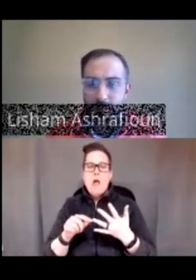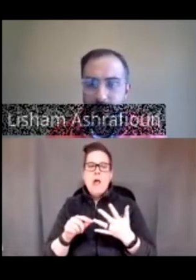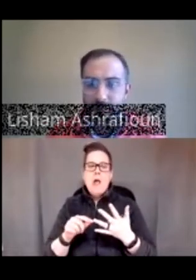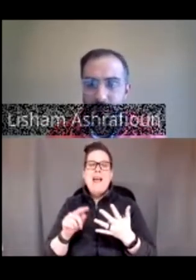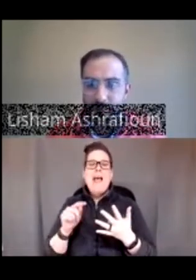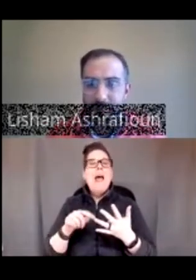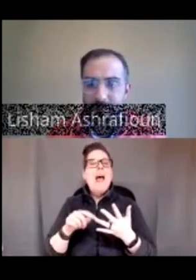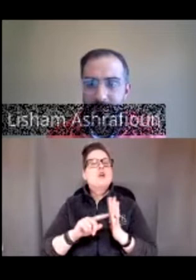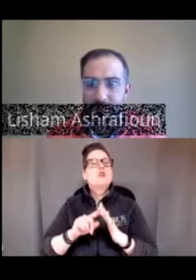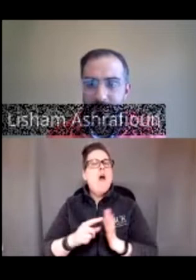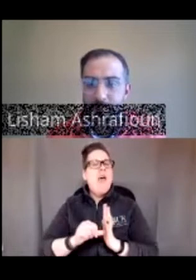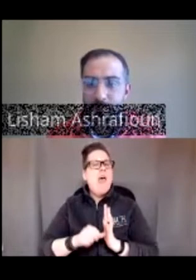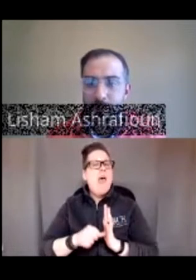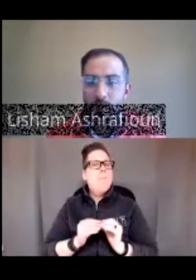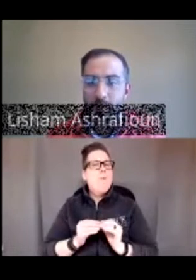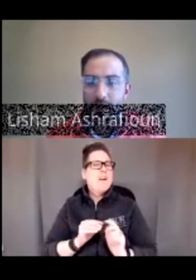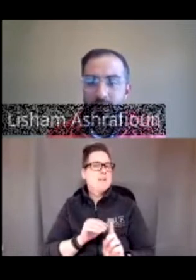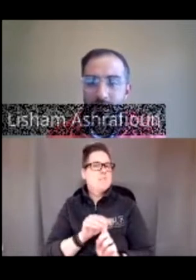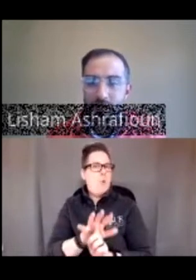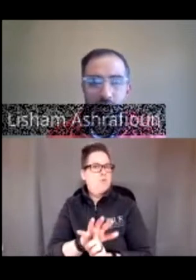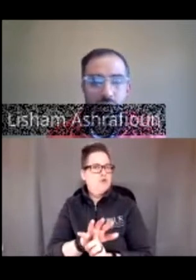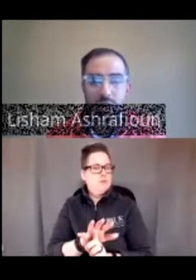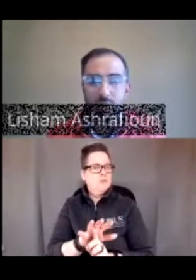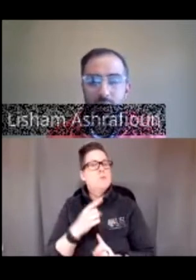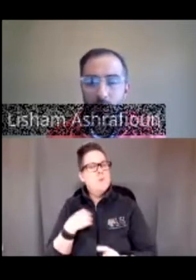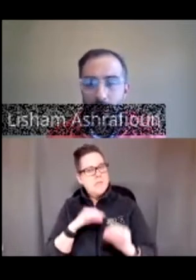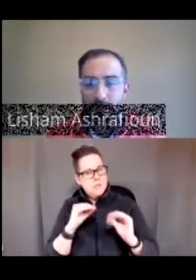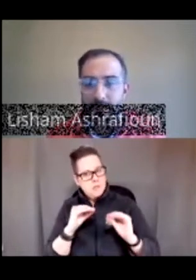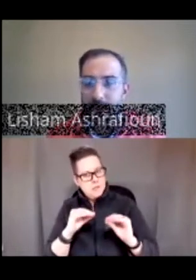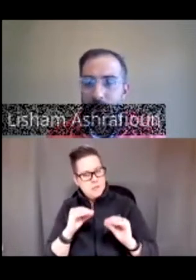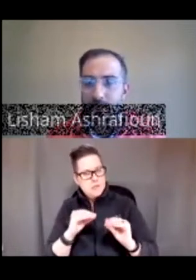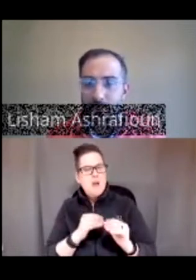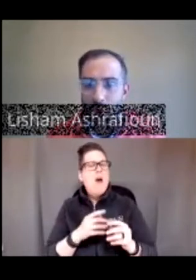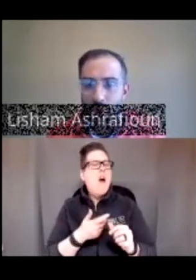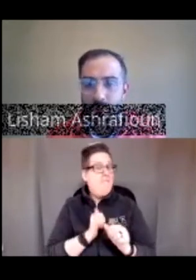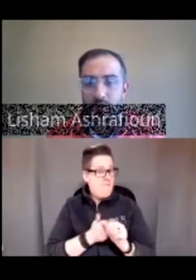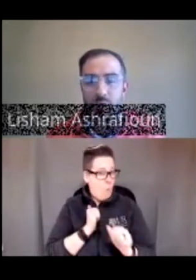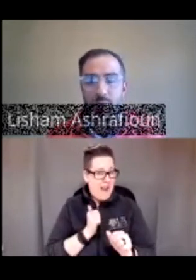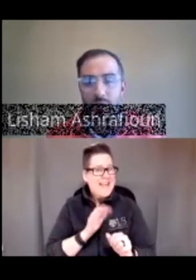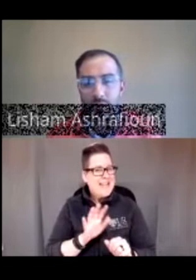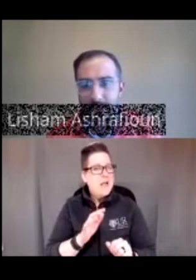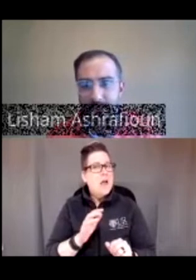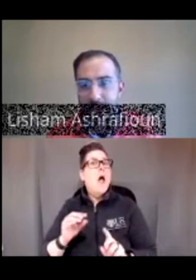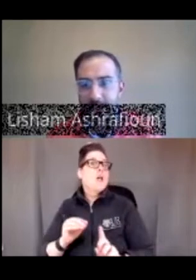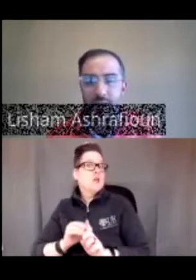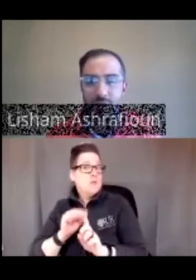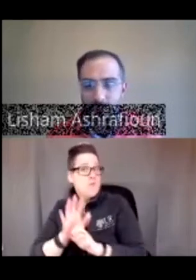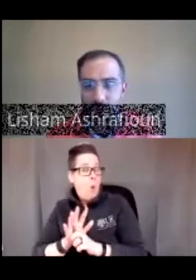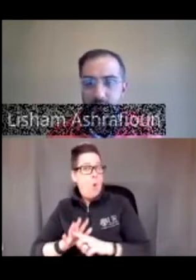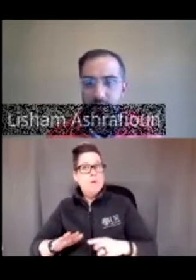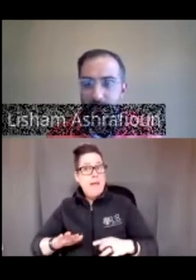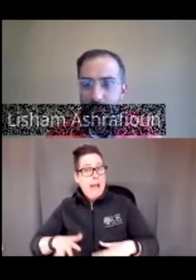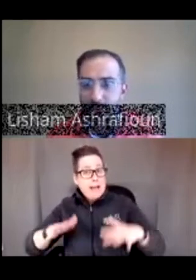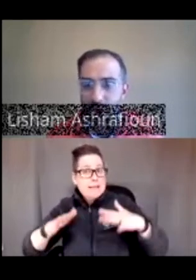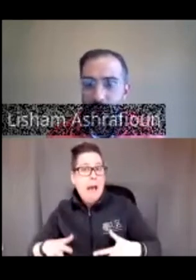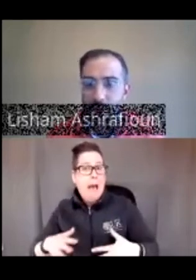exposure specifically. We provide some education on avoidance and how exposure to, the anxiety or distress